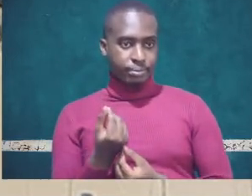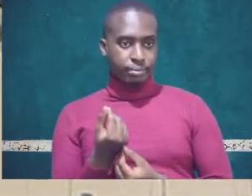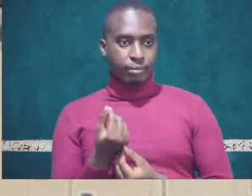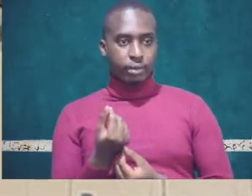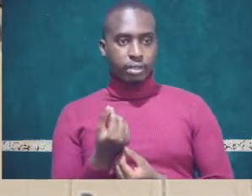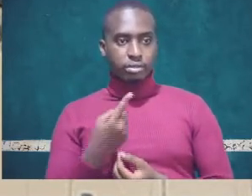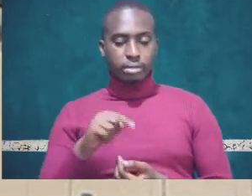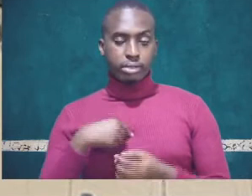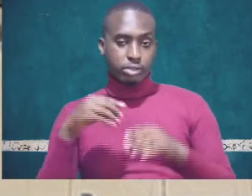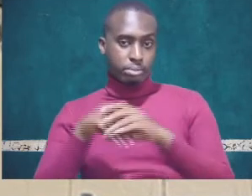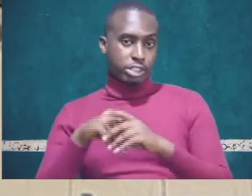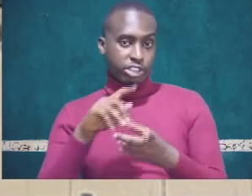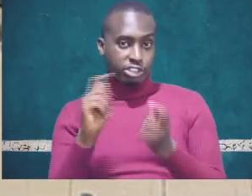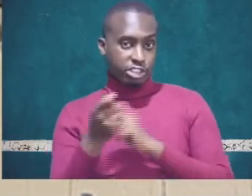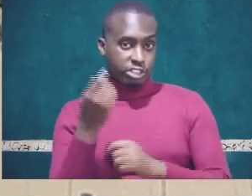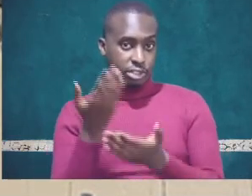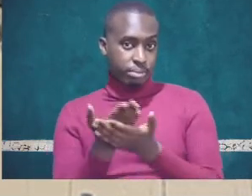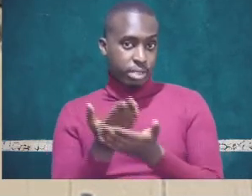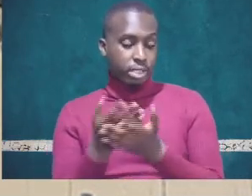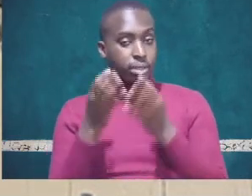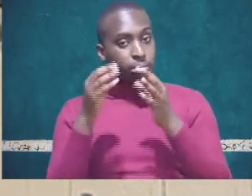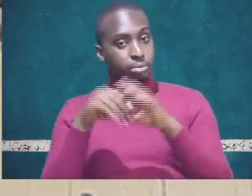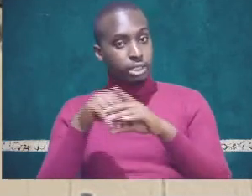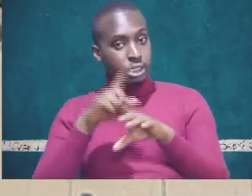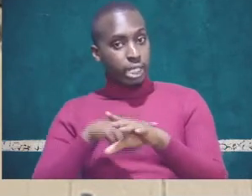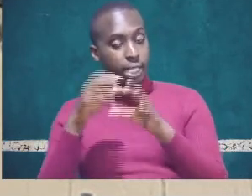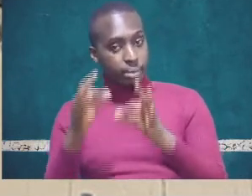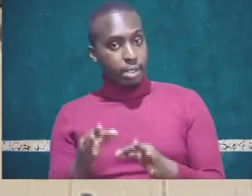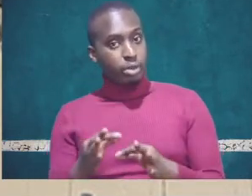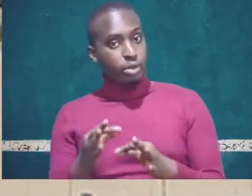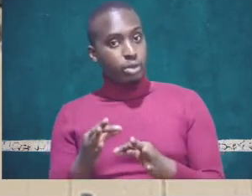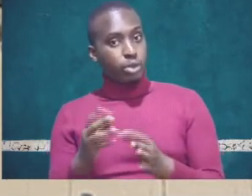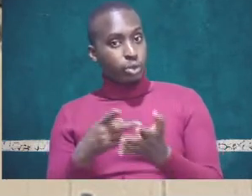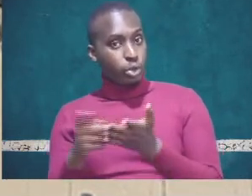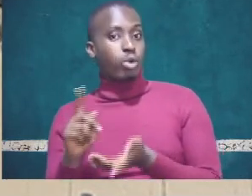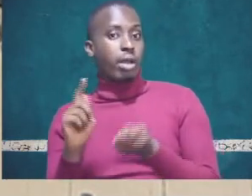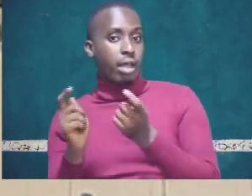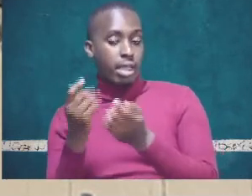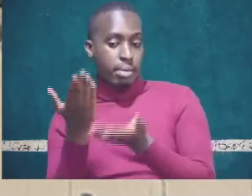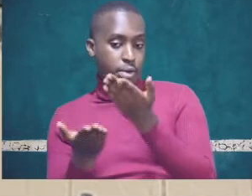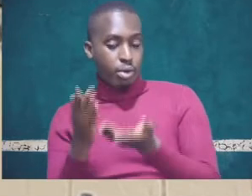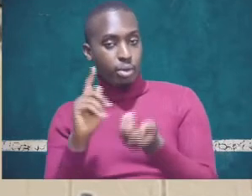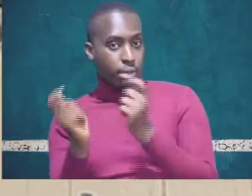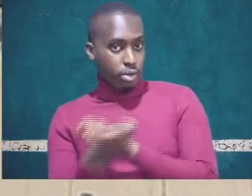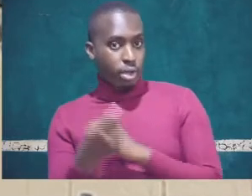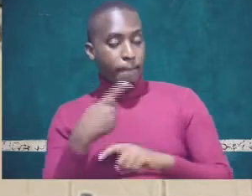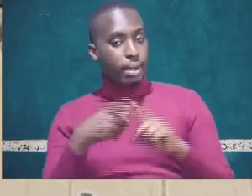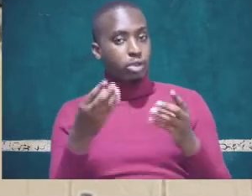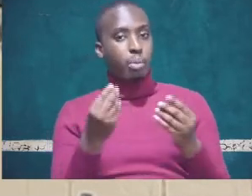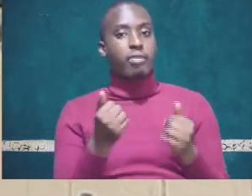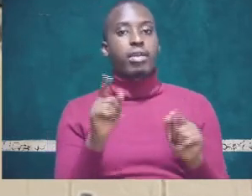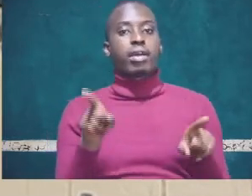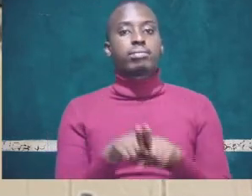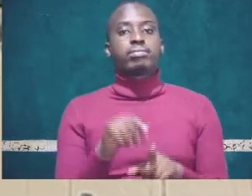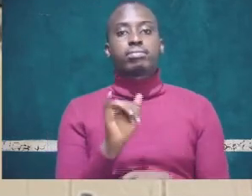we are under a change in demand, where quantity demanded is changing, but at a constant price. Then here we have